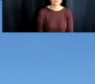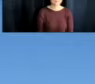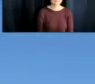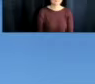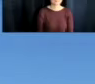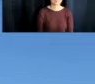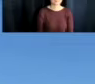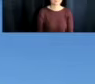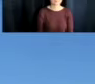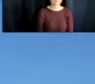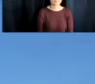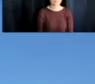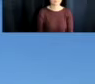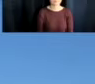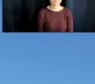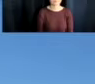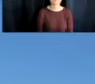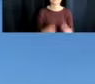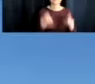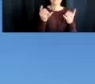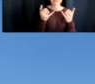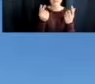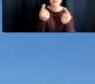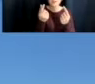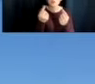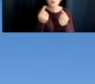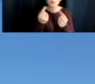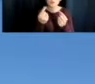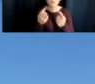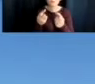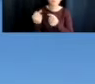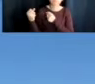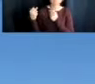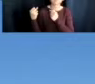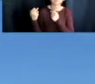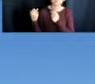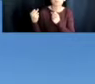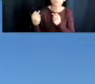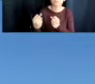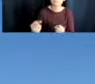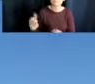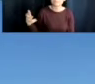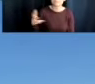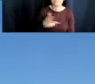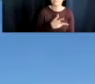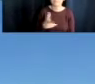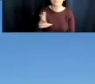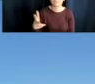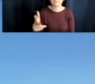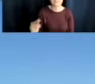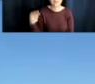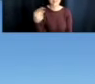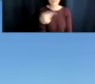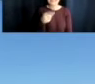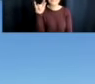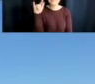They are pulling up. This plane is smaller so they don't have to stay ridden, right? They're just going to